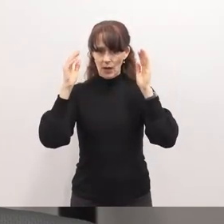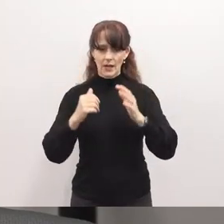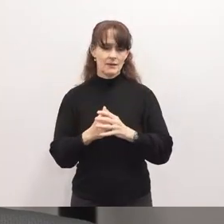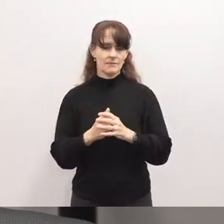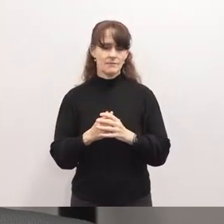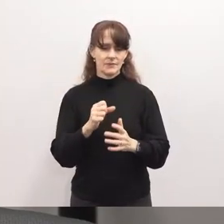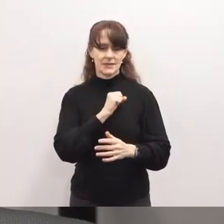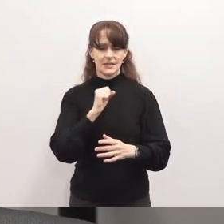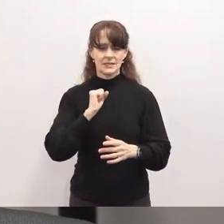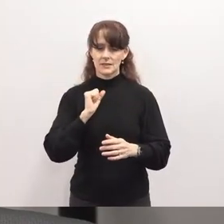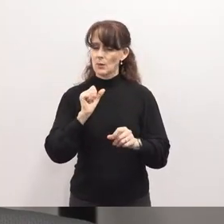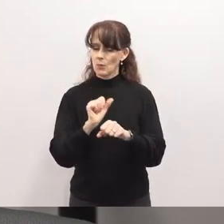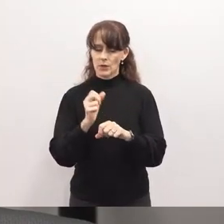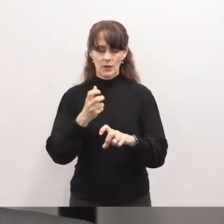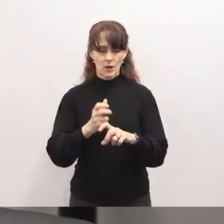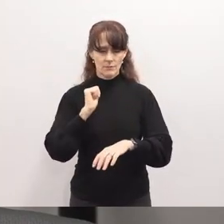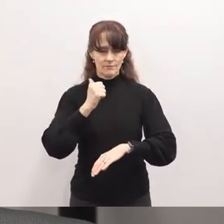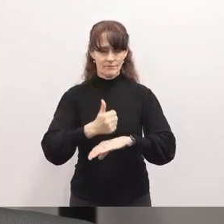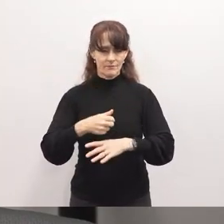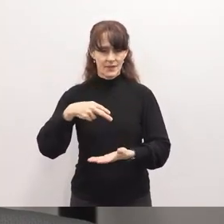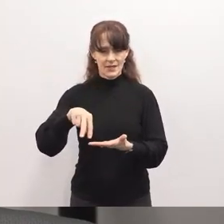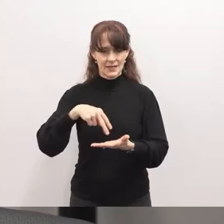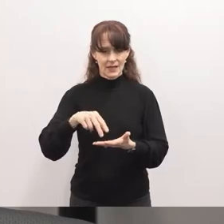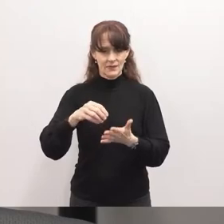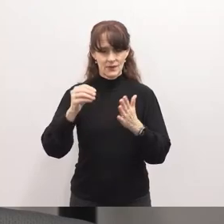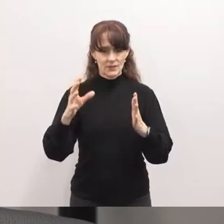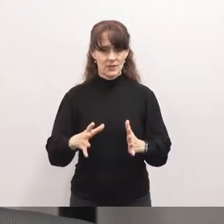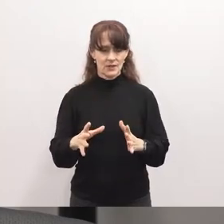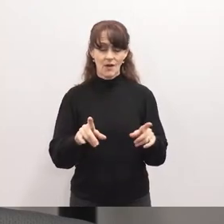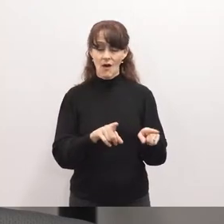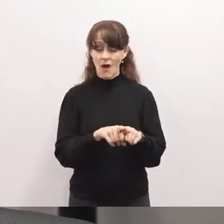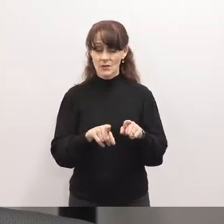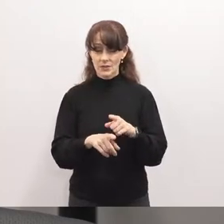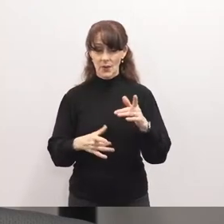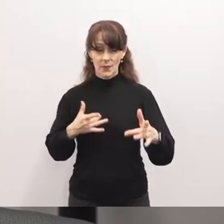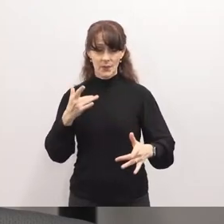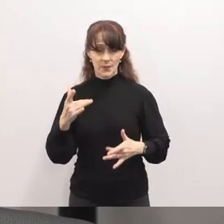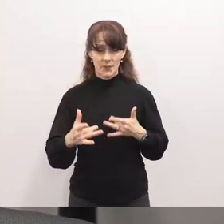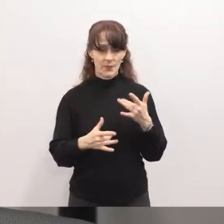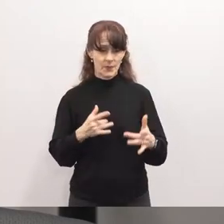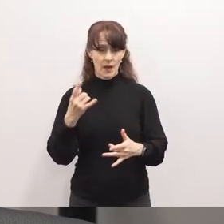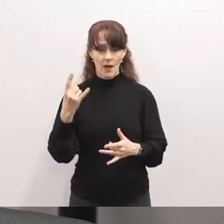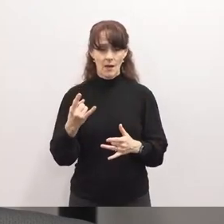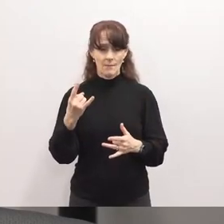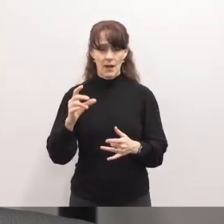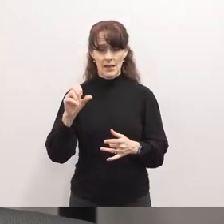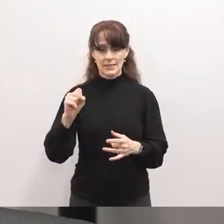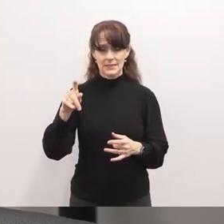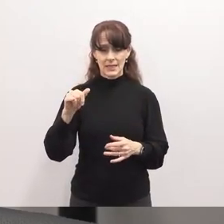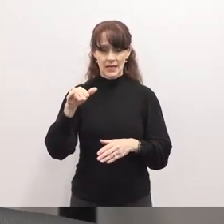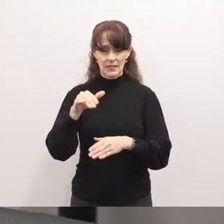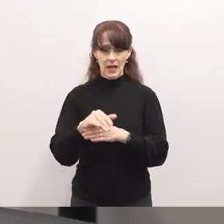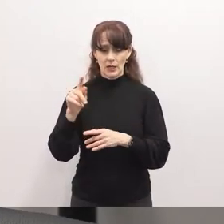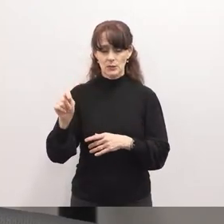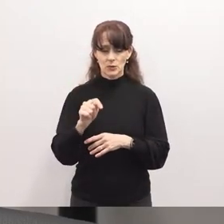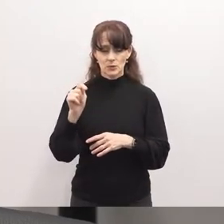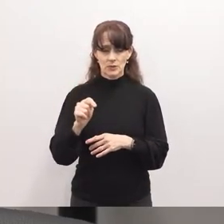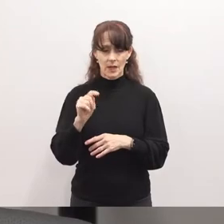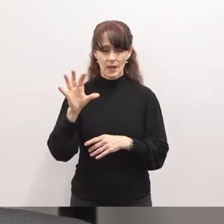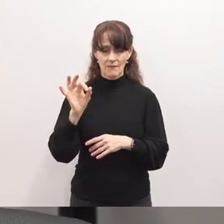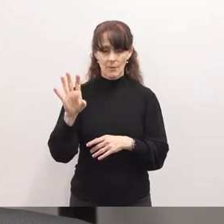hard to put on an amazing dance for our students. We are also very excited to host our Poli-Site Night on Tuesday, February 7th from